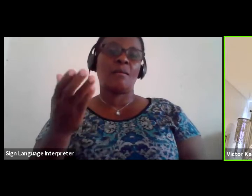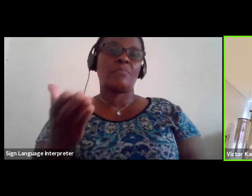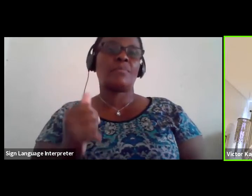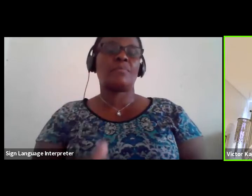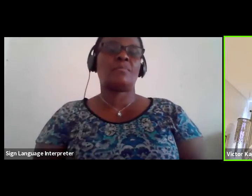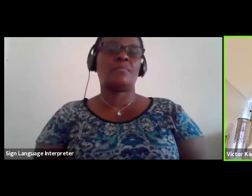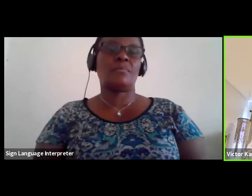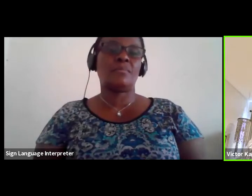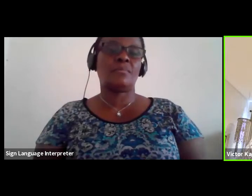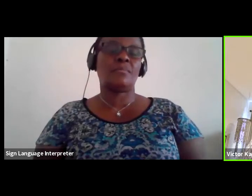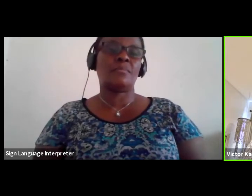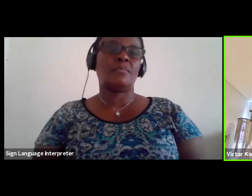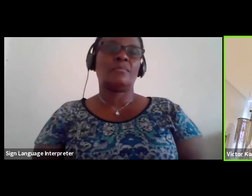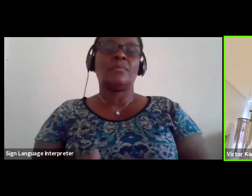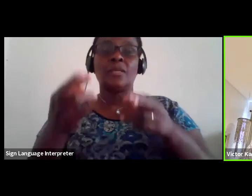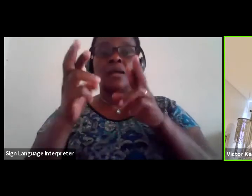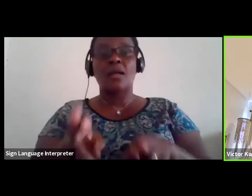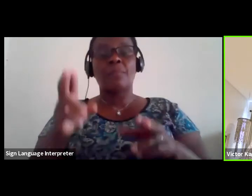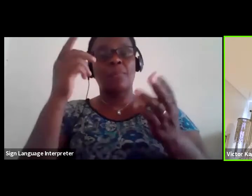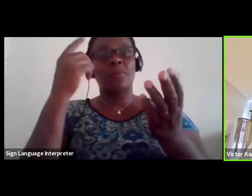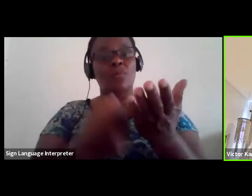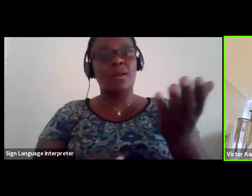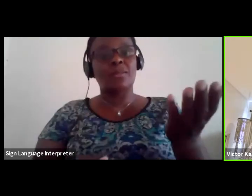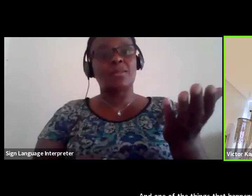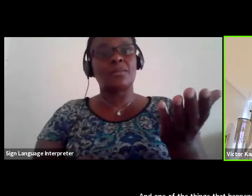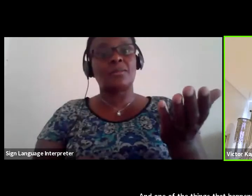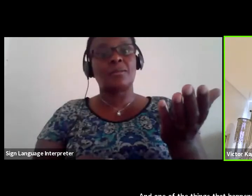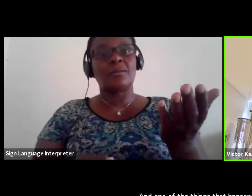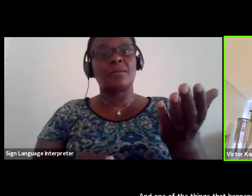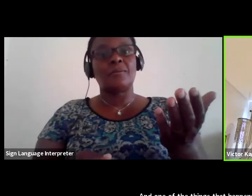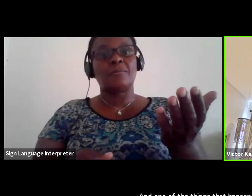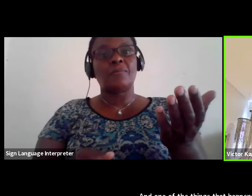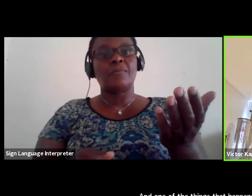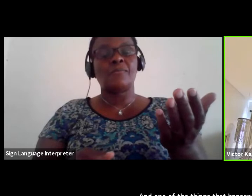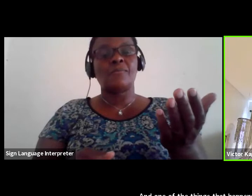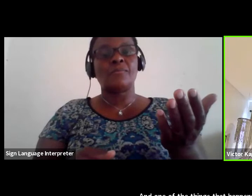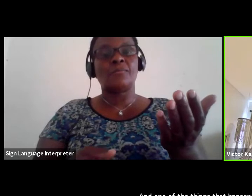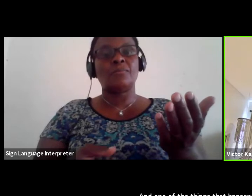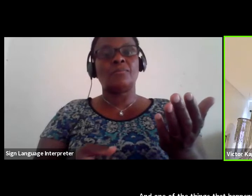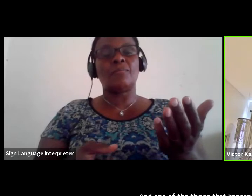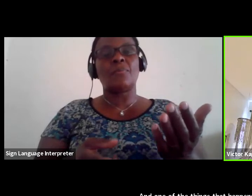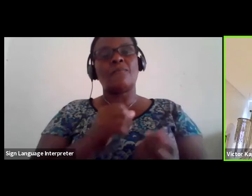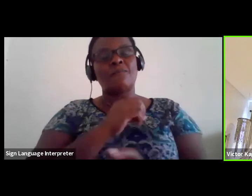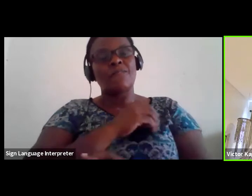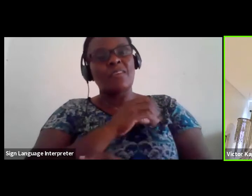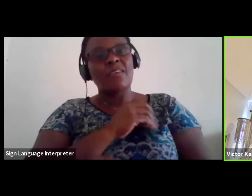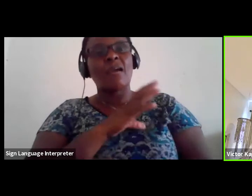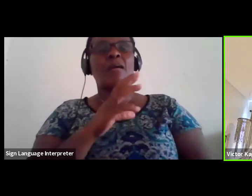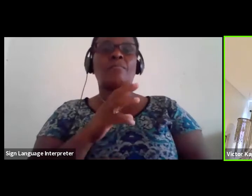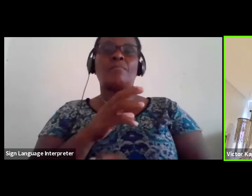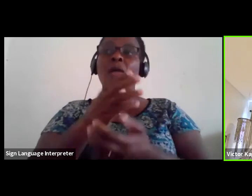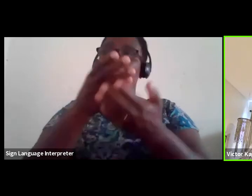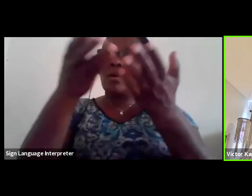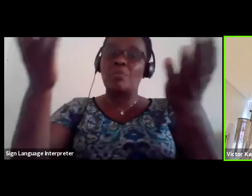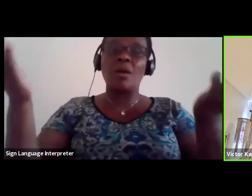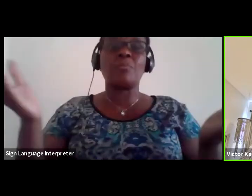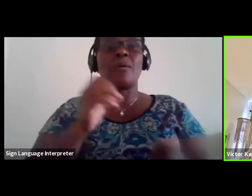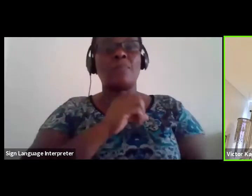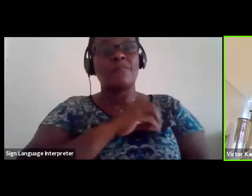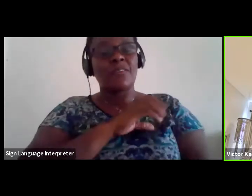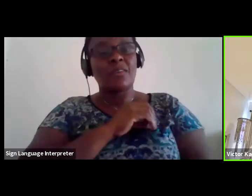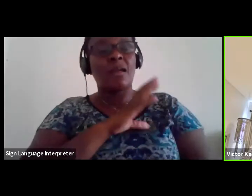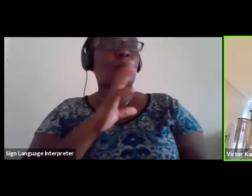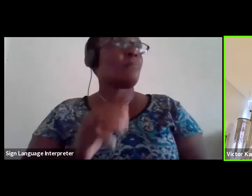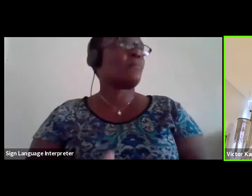that happens is that they feel isolated. There's massive fear. And of course, we all know the challenge of living